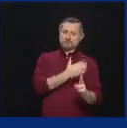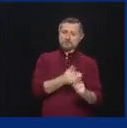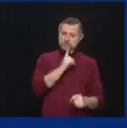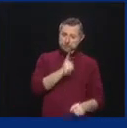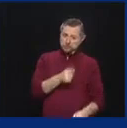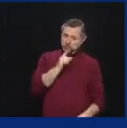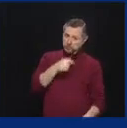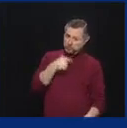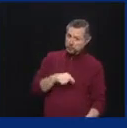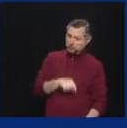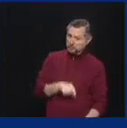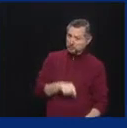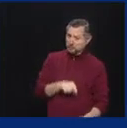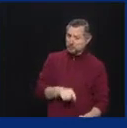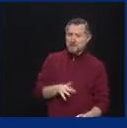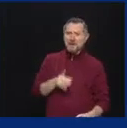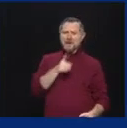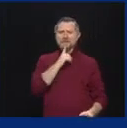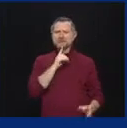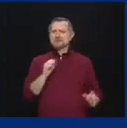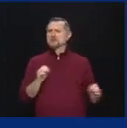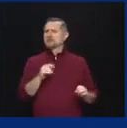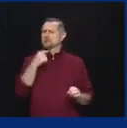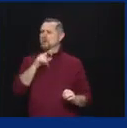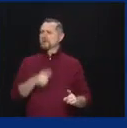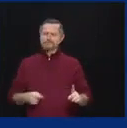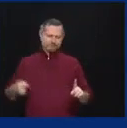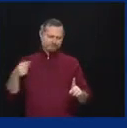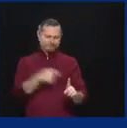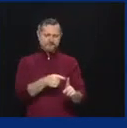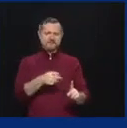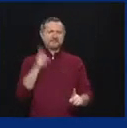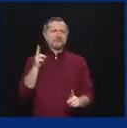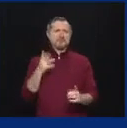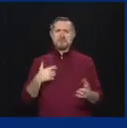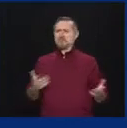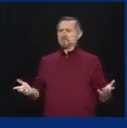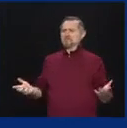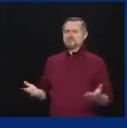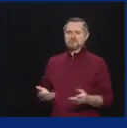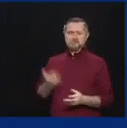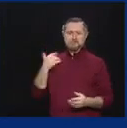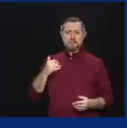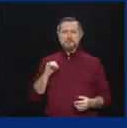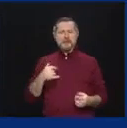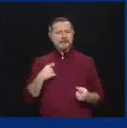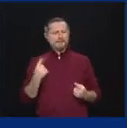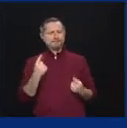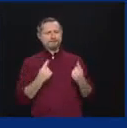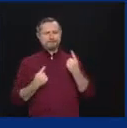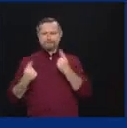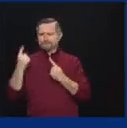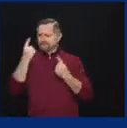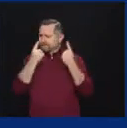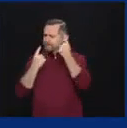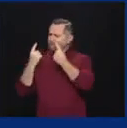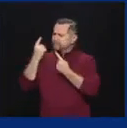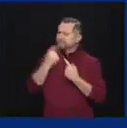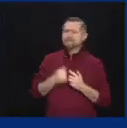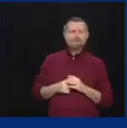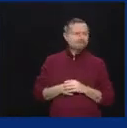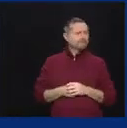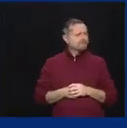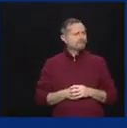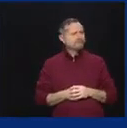no explicit mention of the turkey as the featured entree. This is very suspicious here. So it's